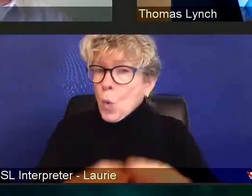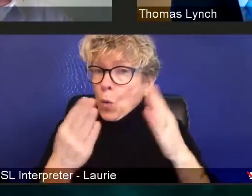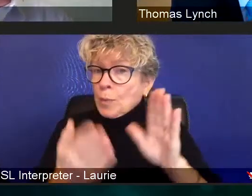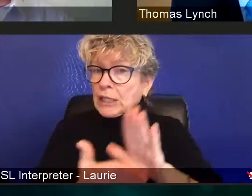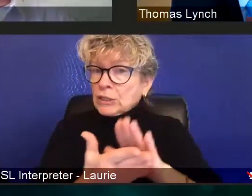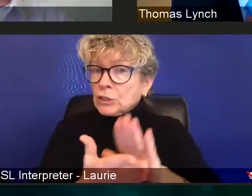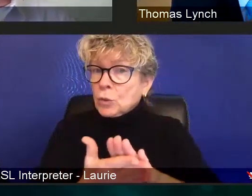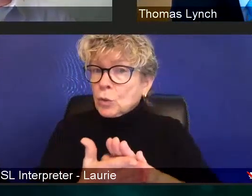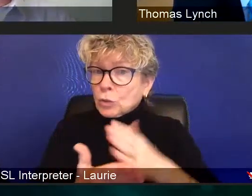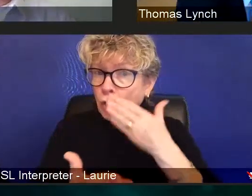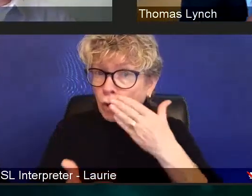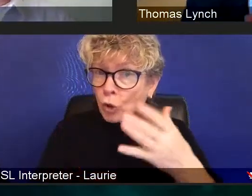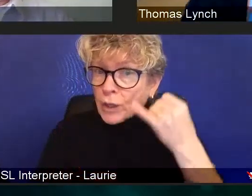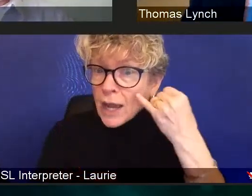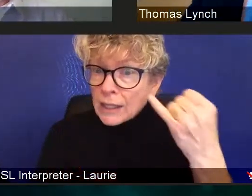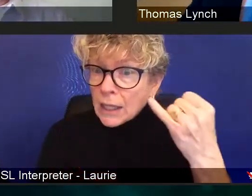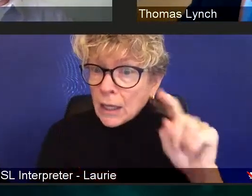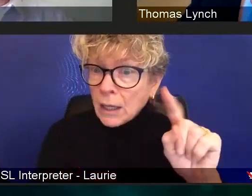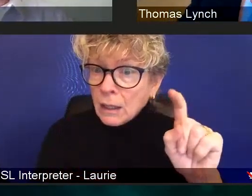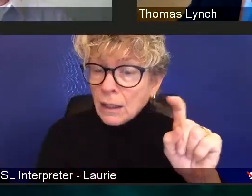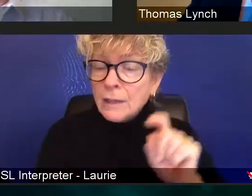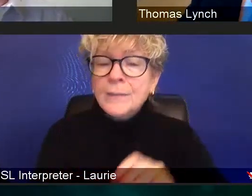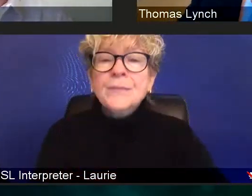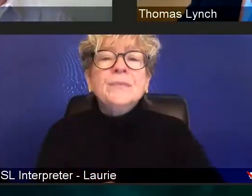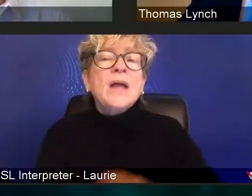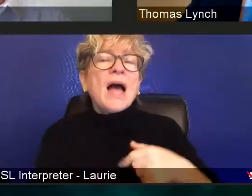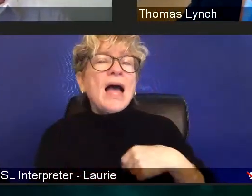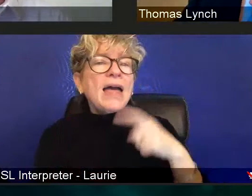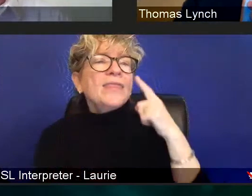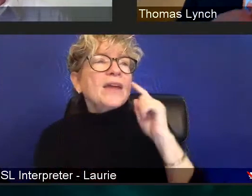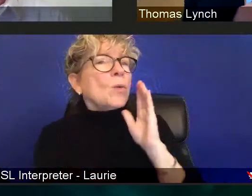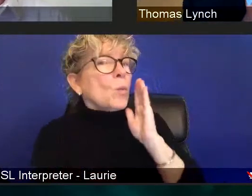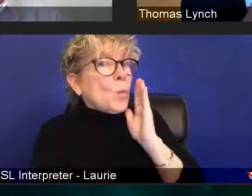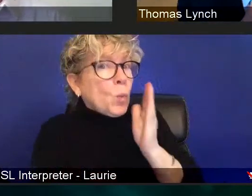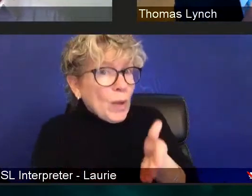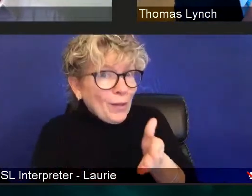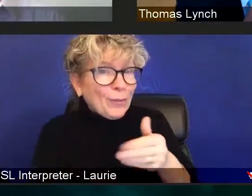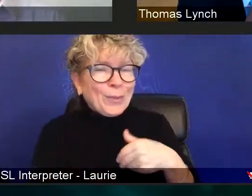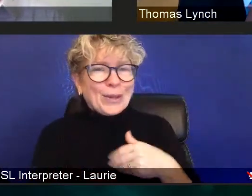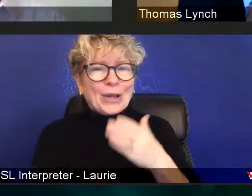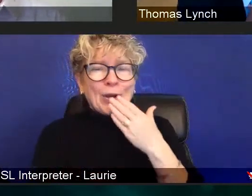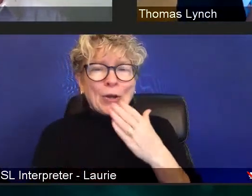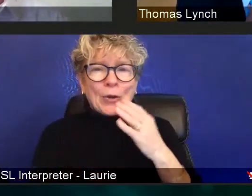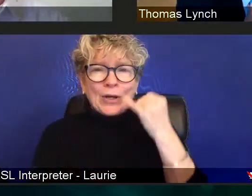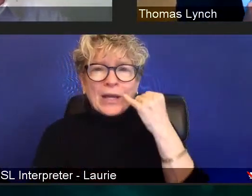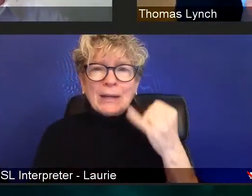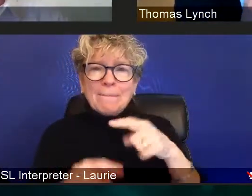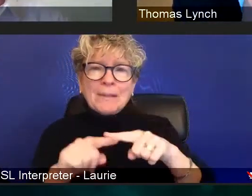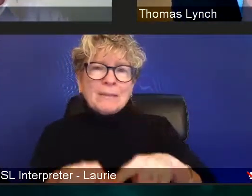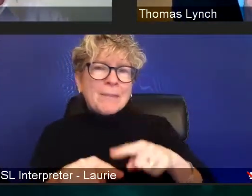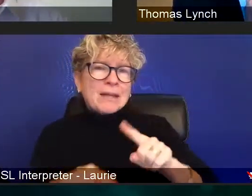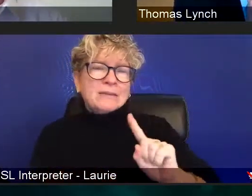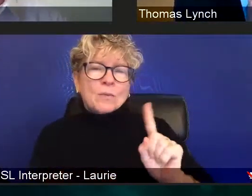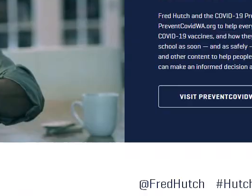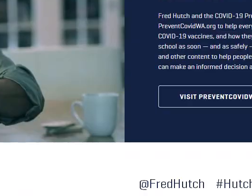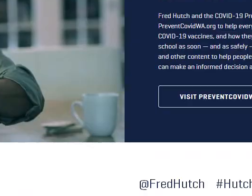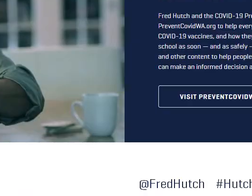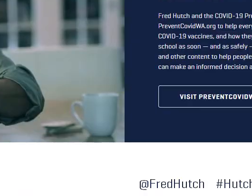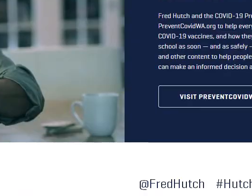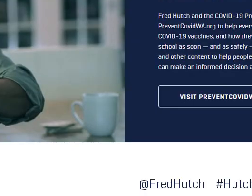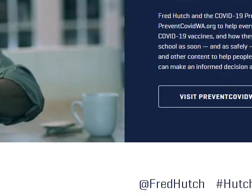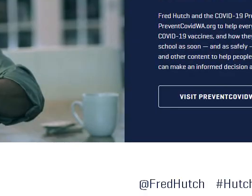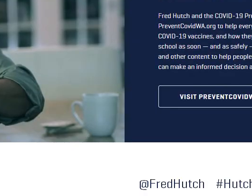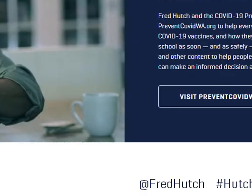I think it will be a good idea. It depends on in what location. I do think Texas may have been a